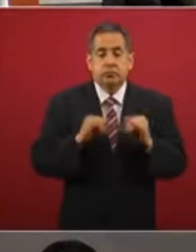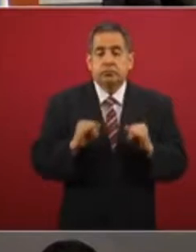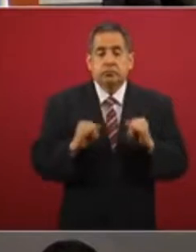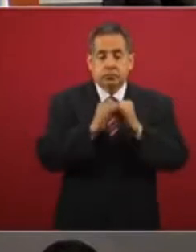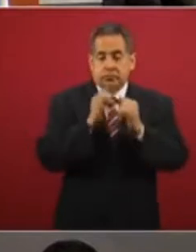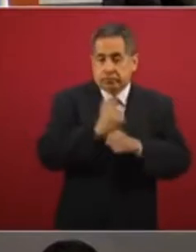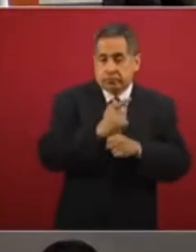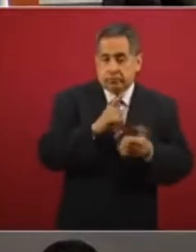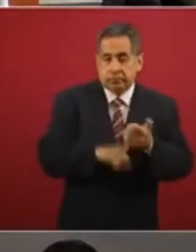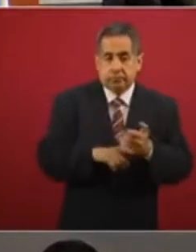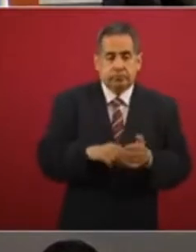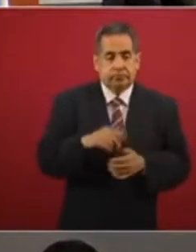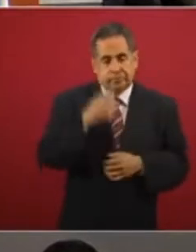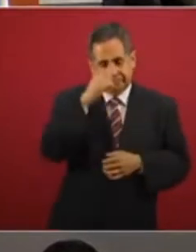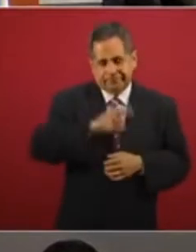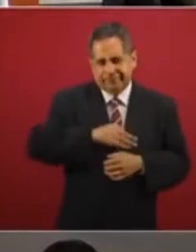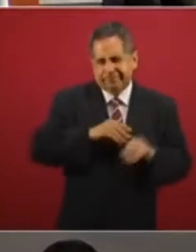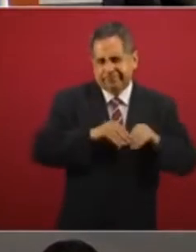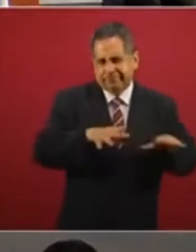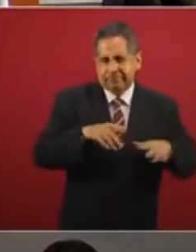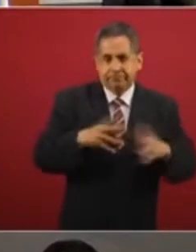Diagnostics. Sí, epidemiológicas.